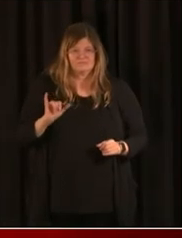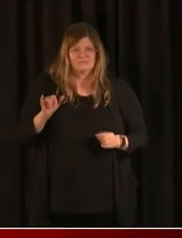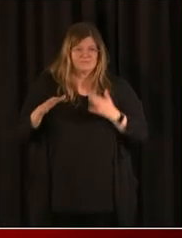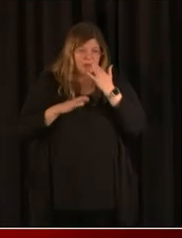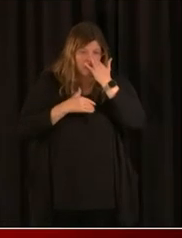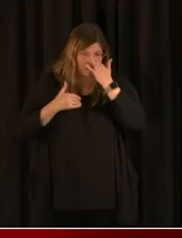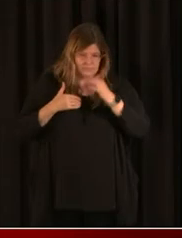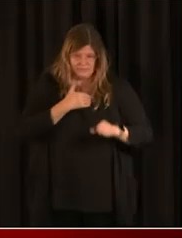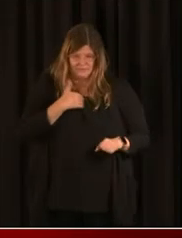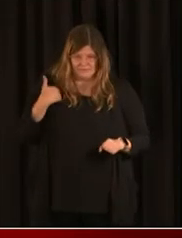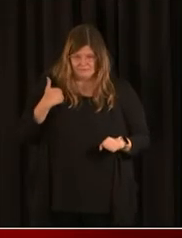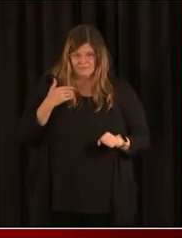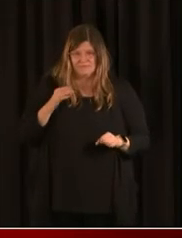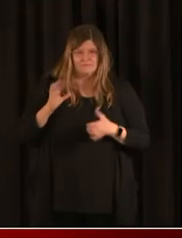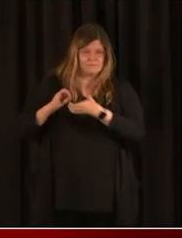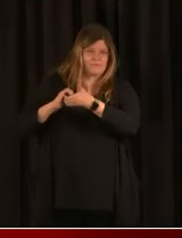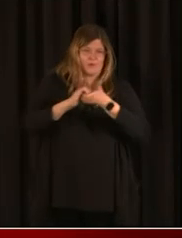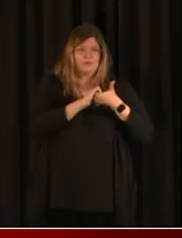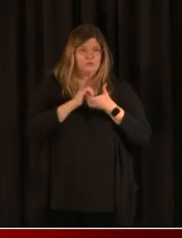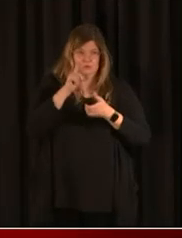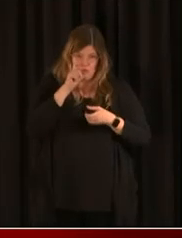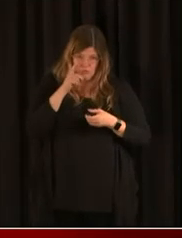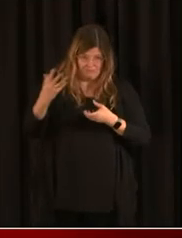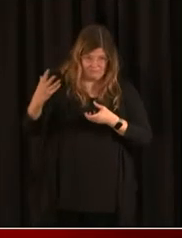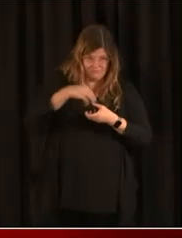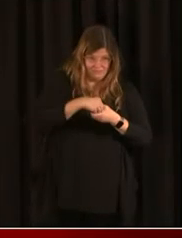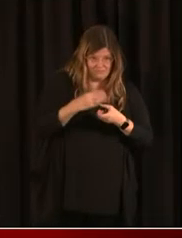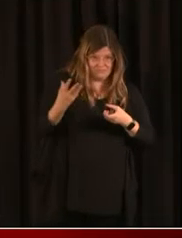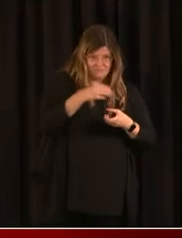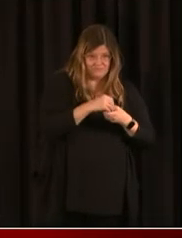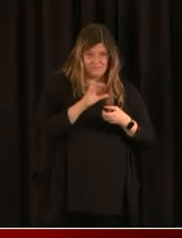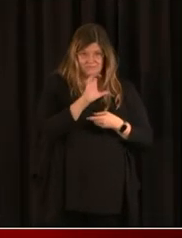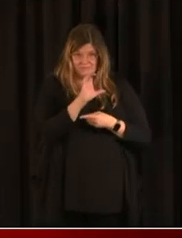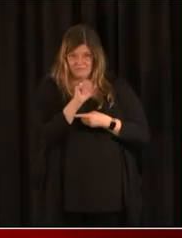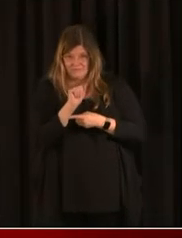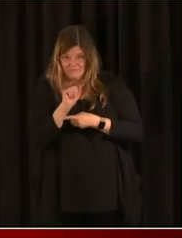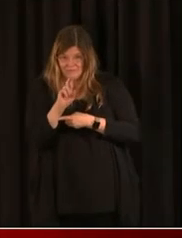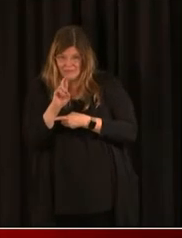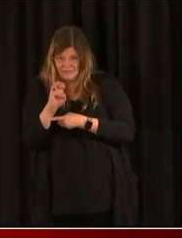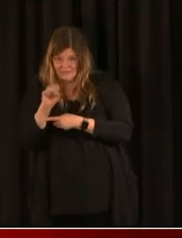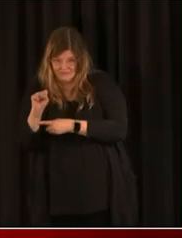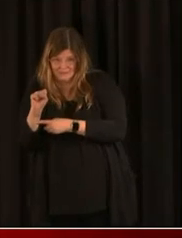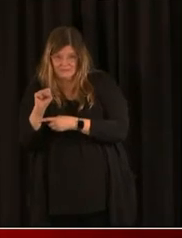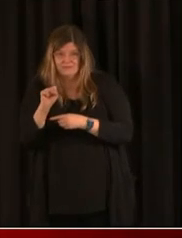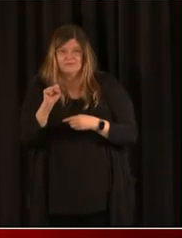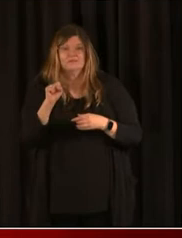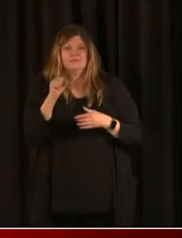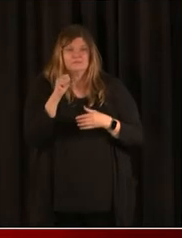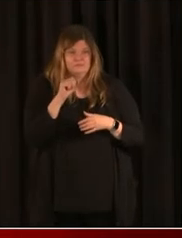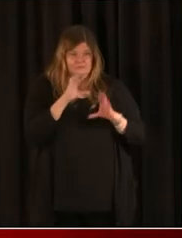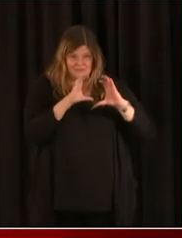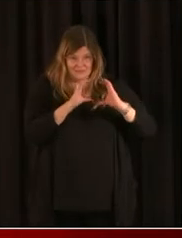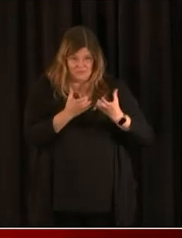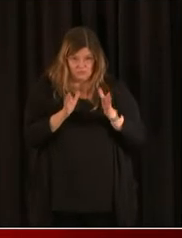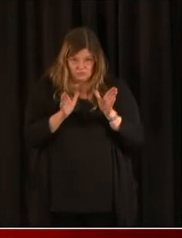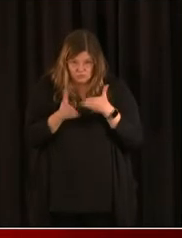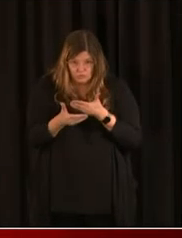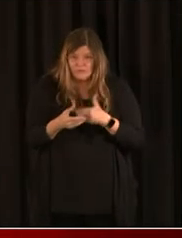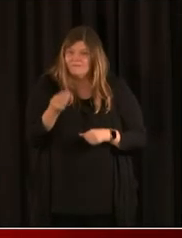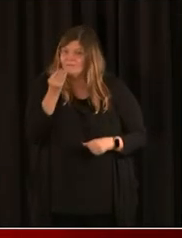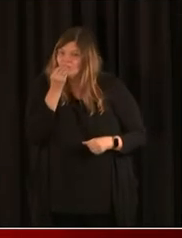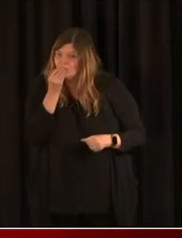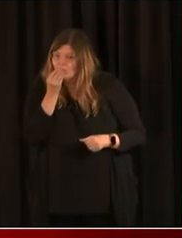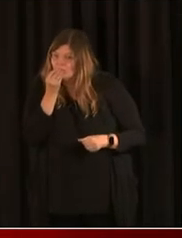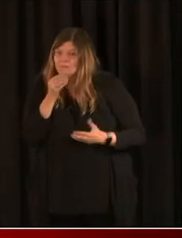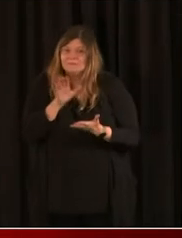our staff members and partners who are participating in our care classrooms, our food and nutrition services staff, our custodial